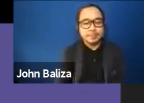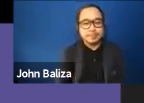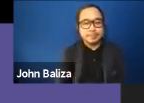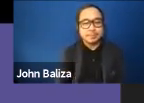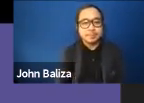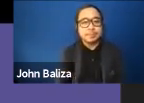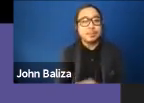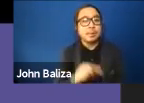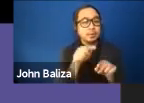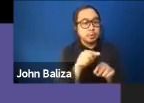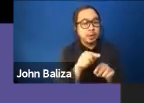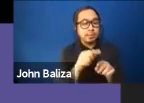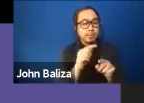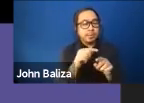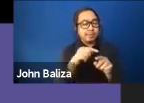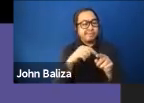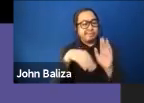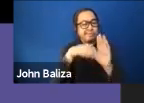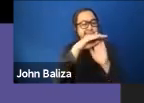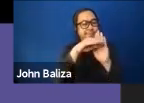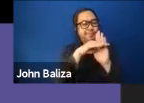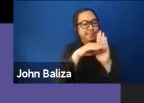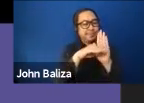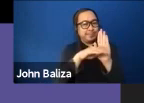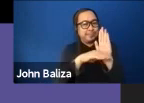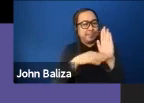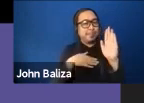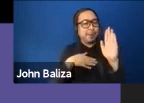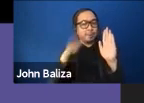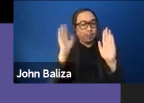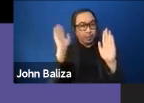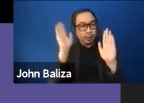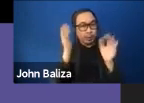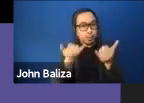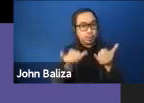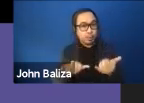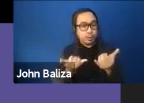So the contents of my presentation today will start with